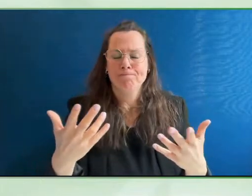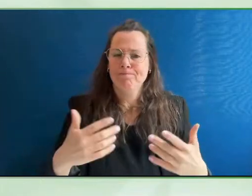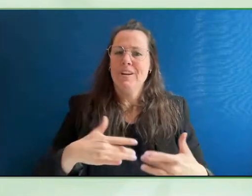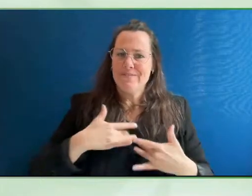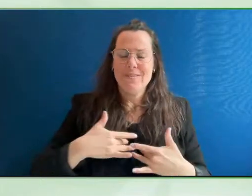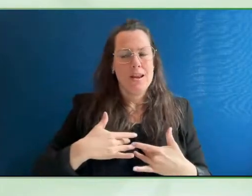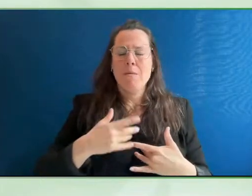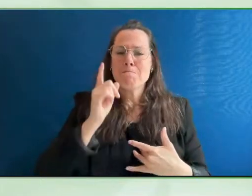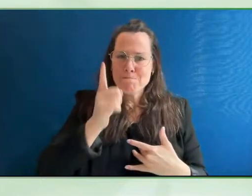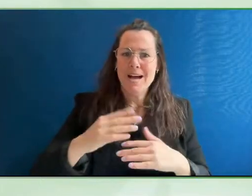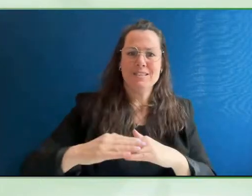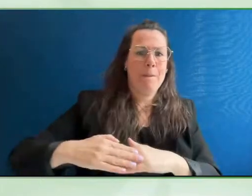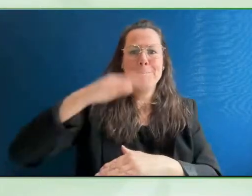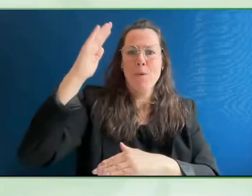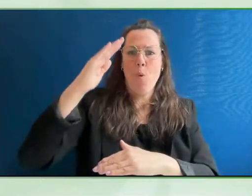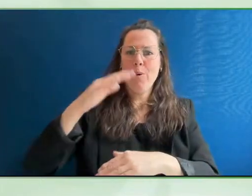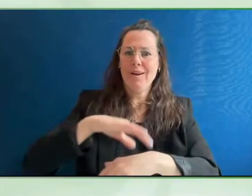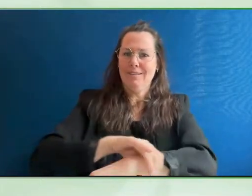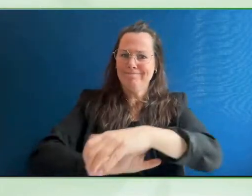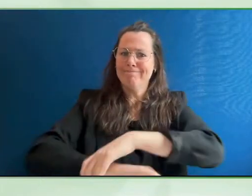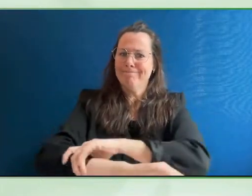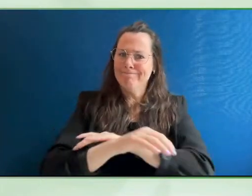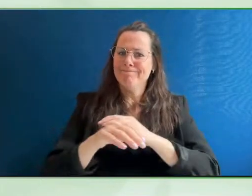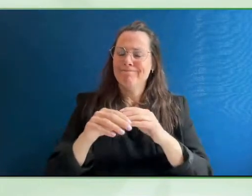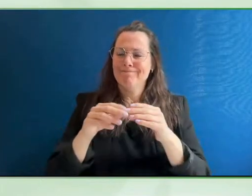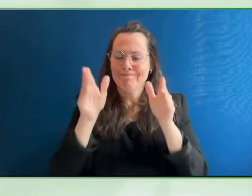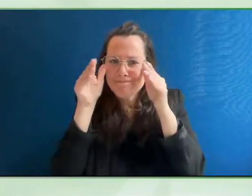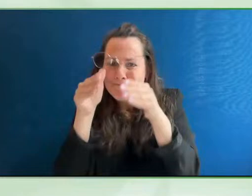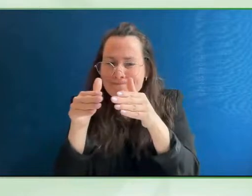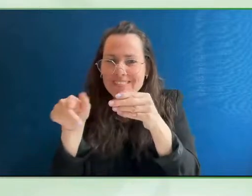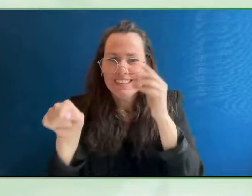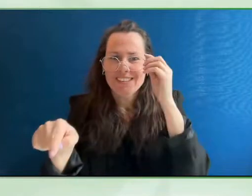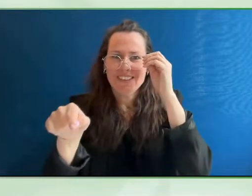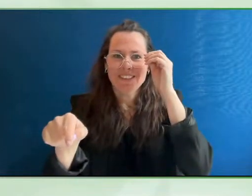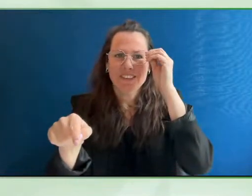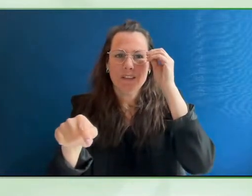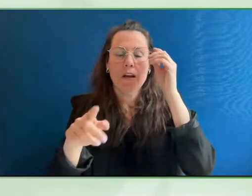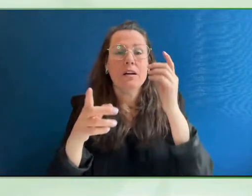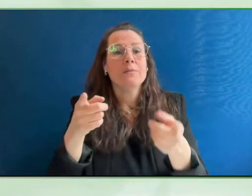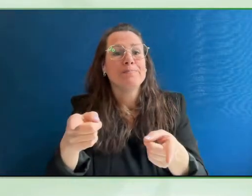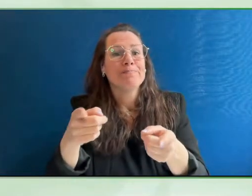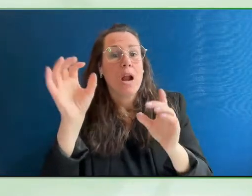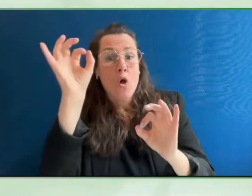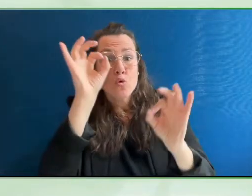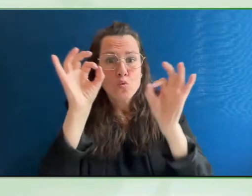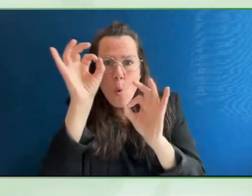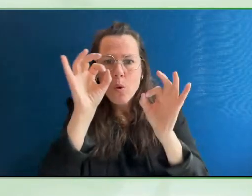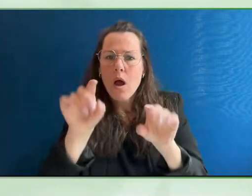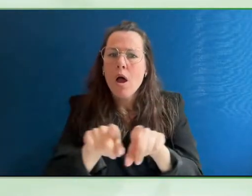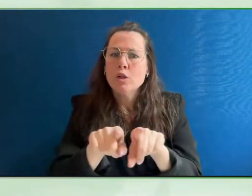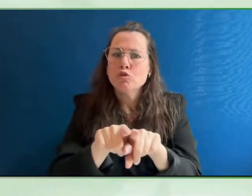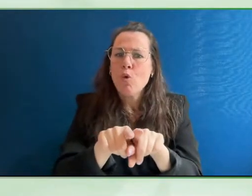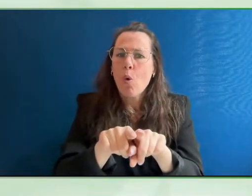people. And film stories bring people to the front. Amen.